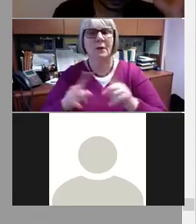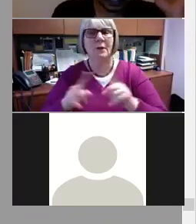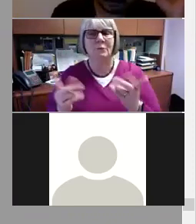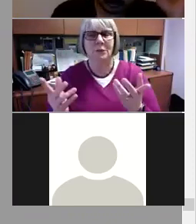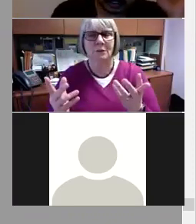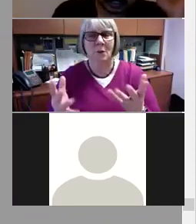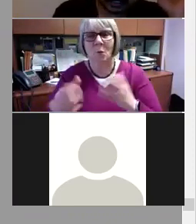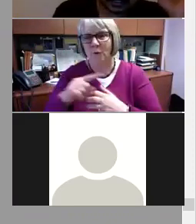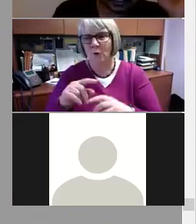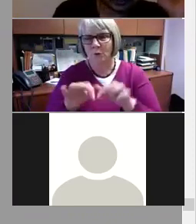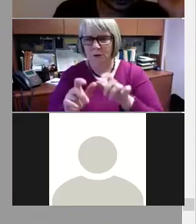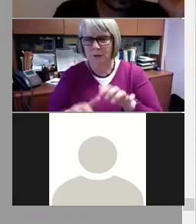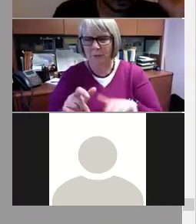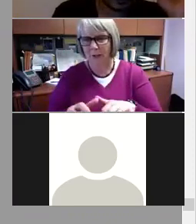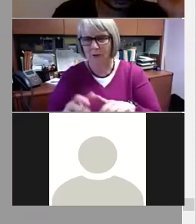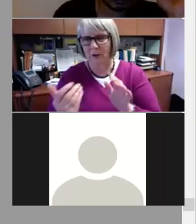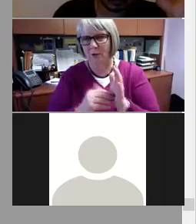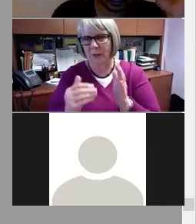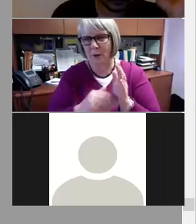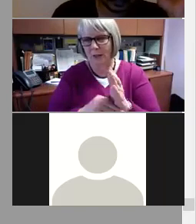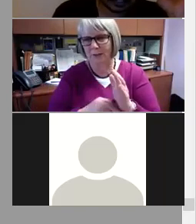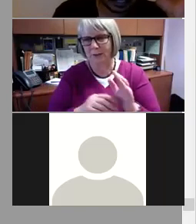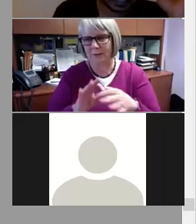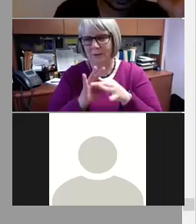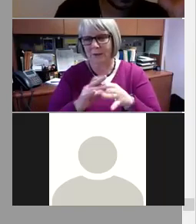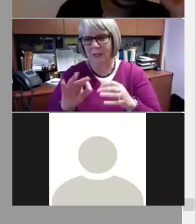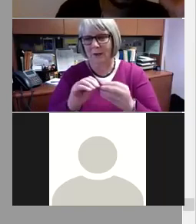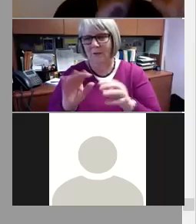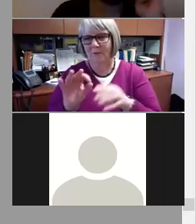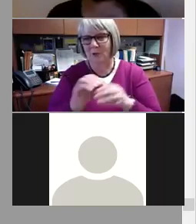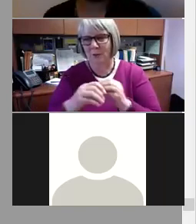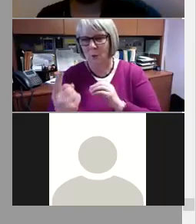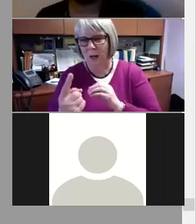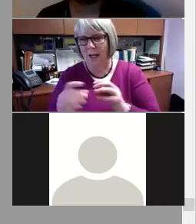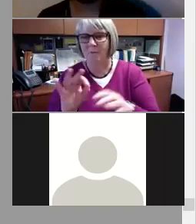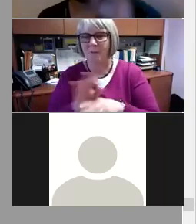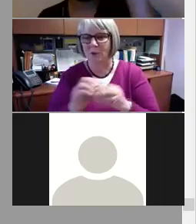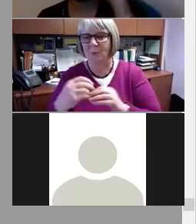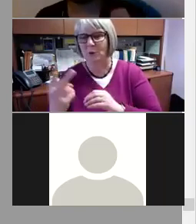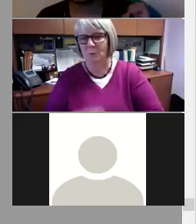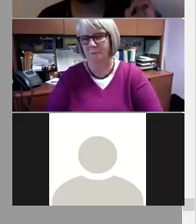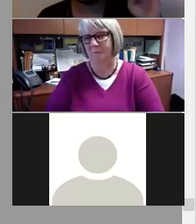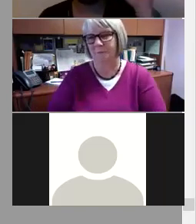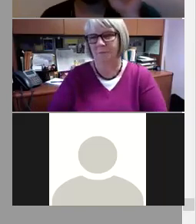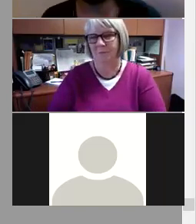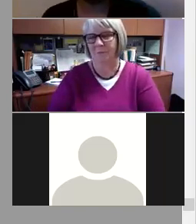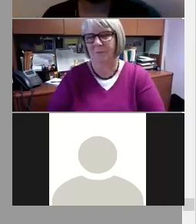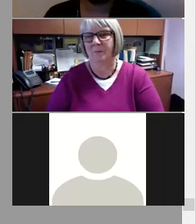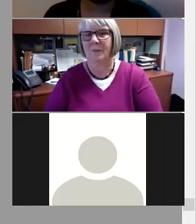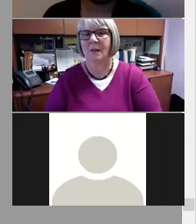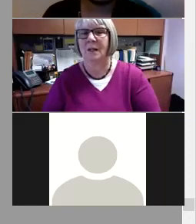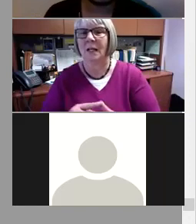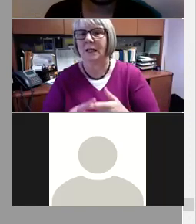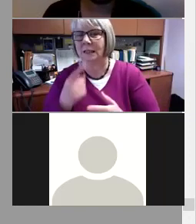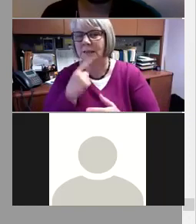want you guys to type out the recurrence relations of function number 1 and function number 2. Analyze this code and tell me